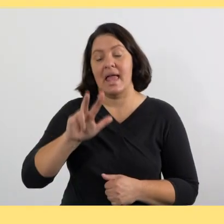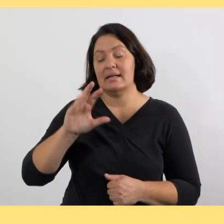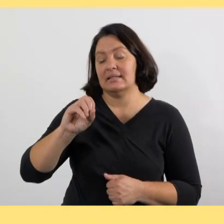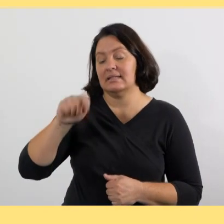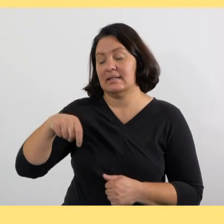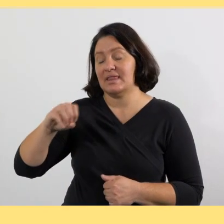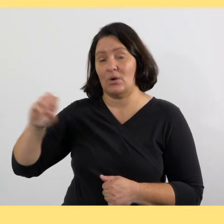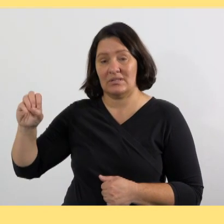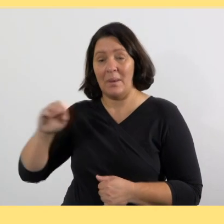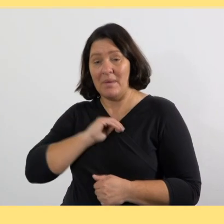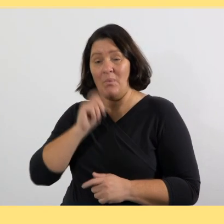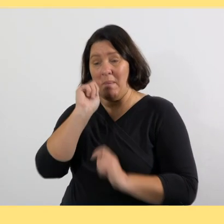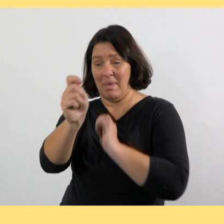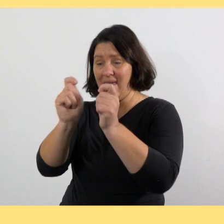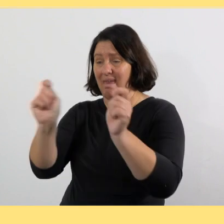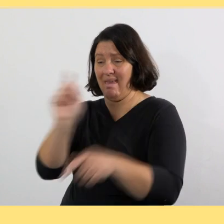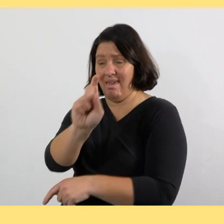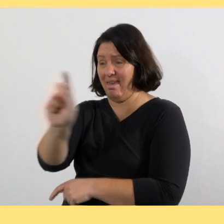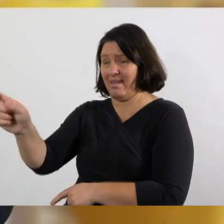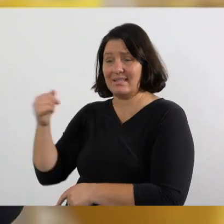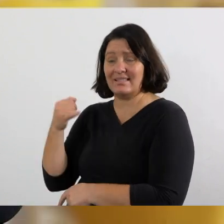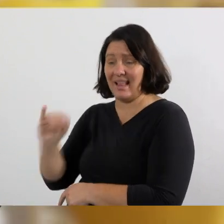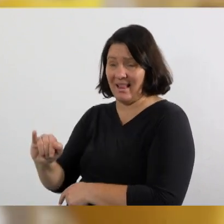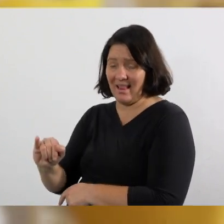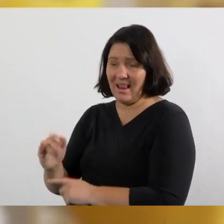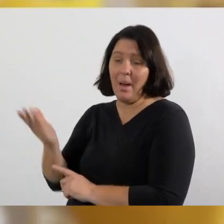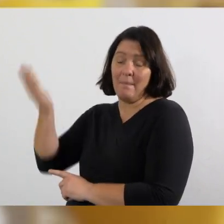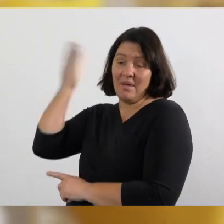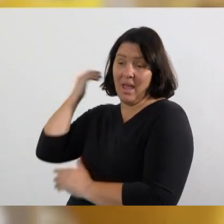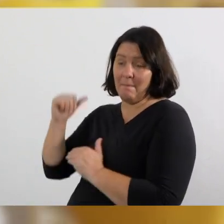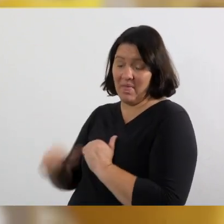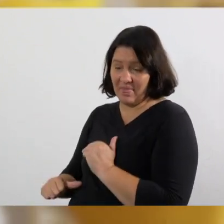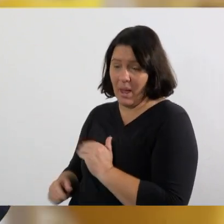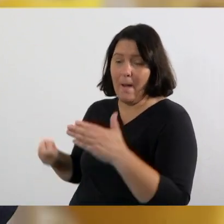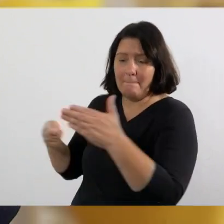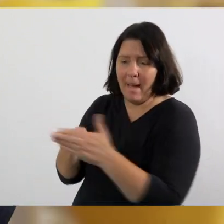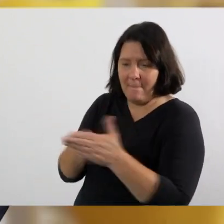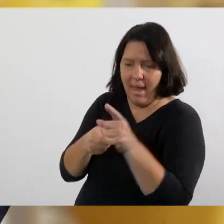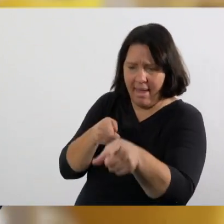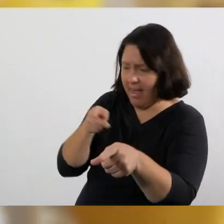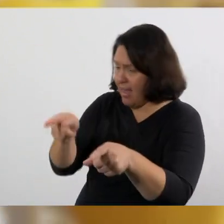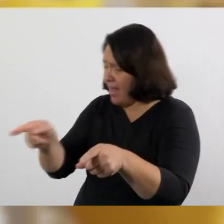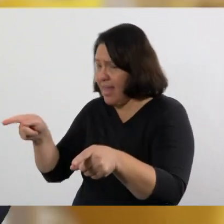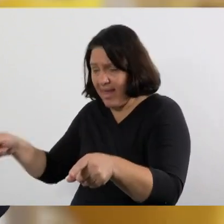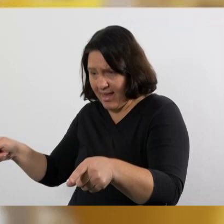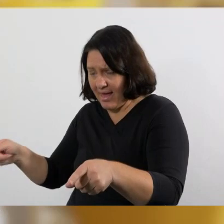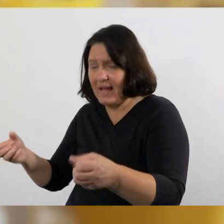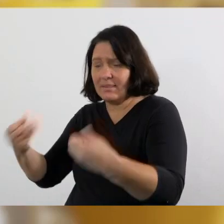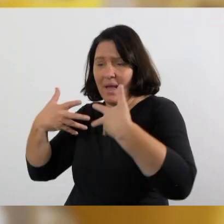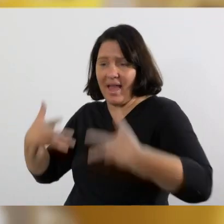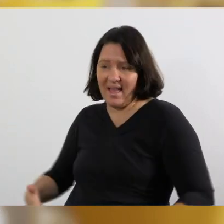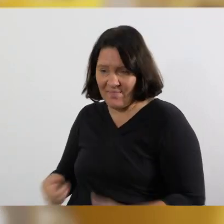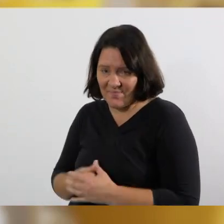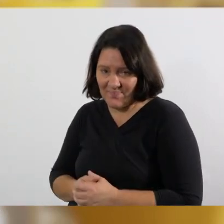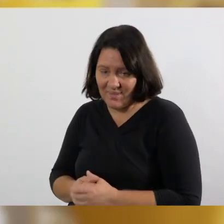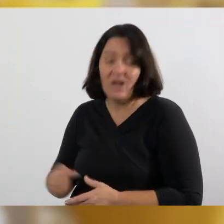80,000. What this balance means is, from the previous month, we have bought goods on credit from our